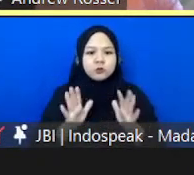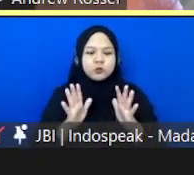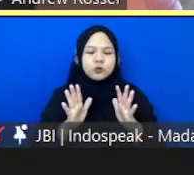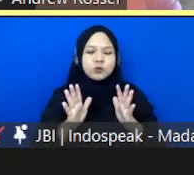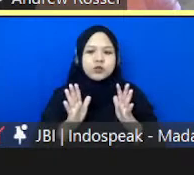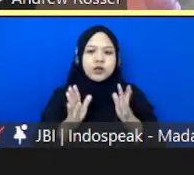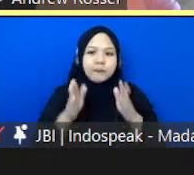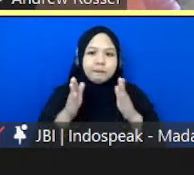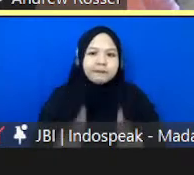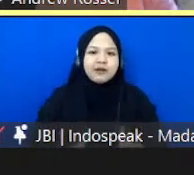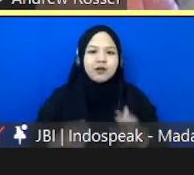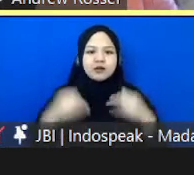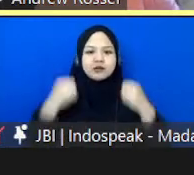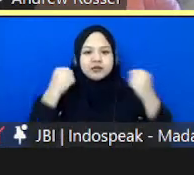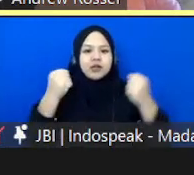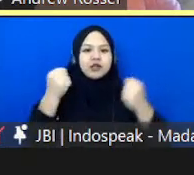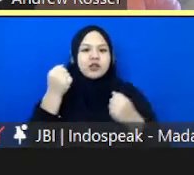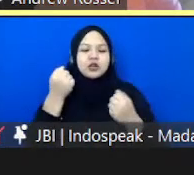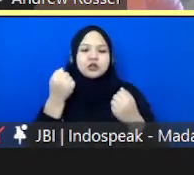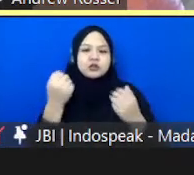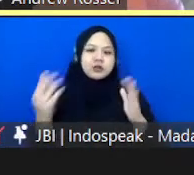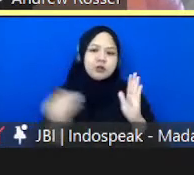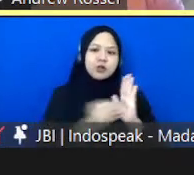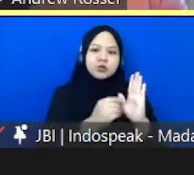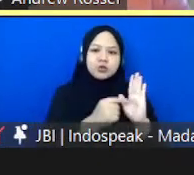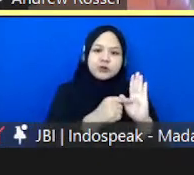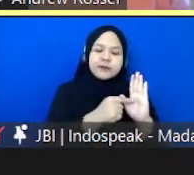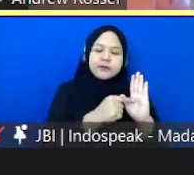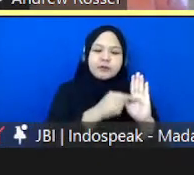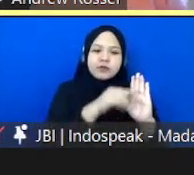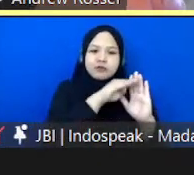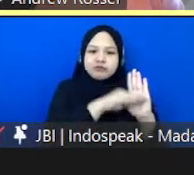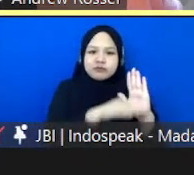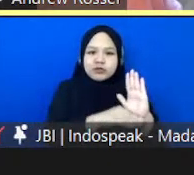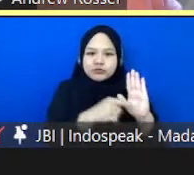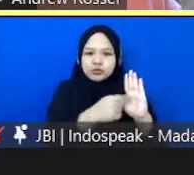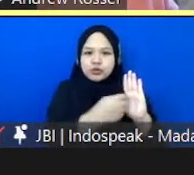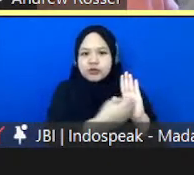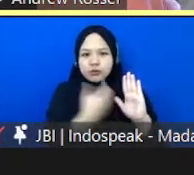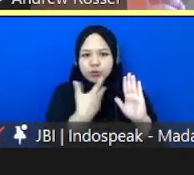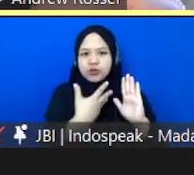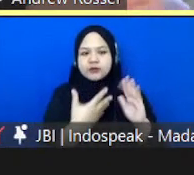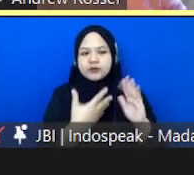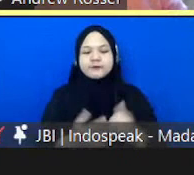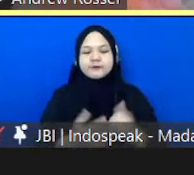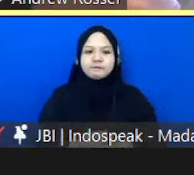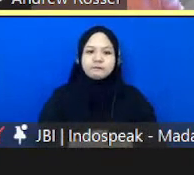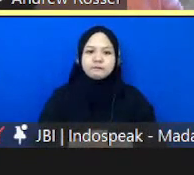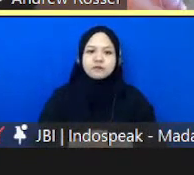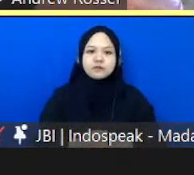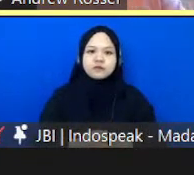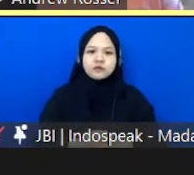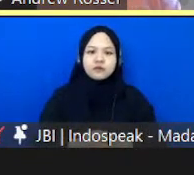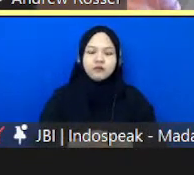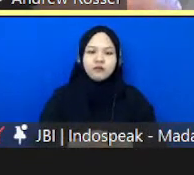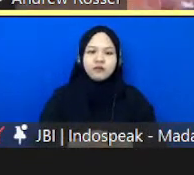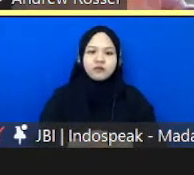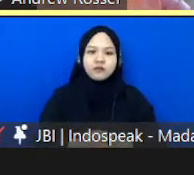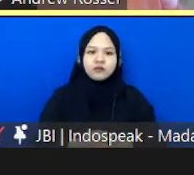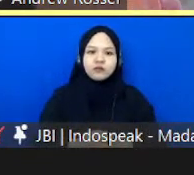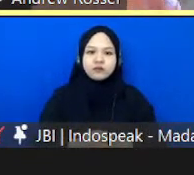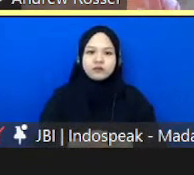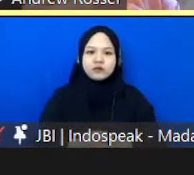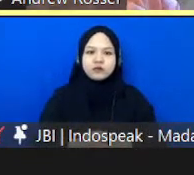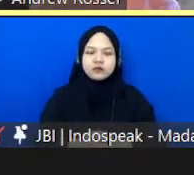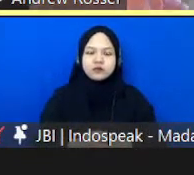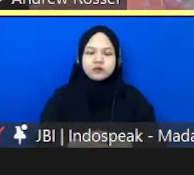setting that is consistent with a more rights-based approach to health policy. On the other hand, though, you've had a